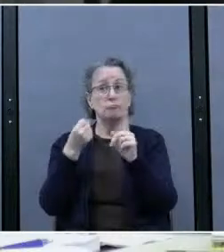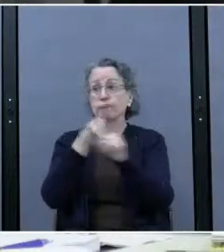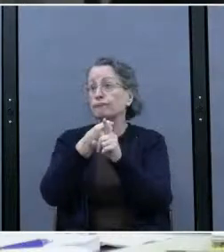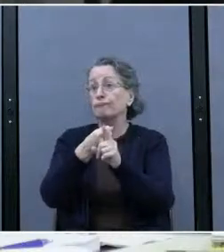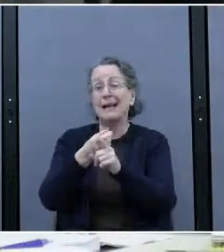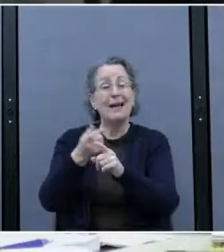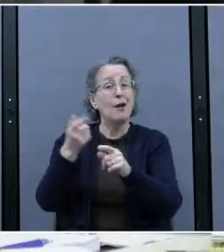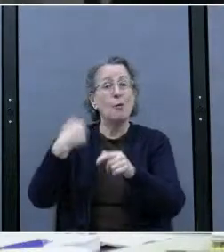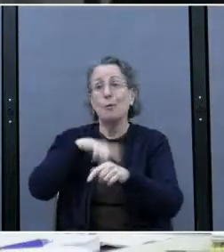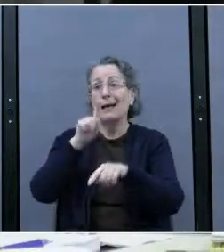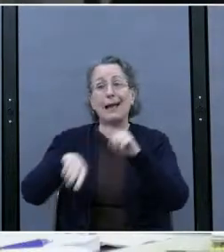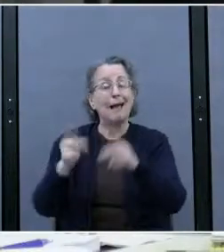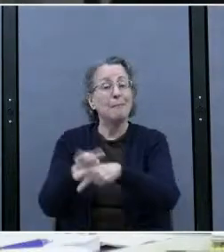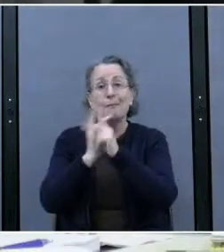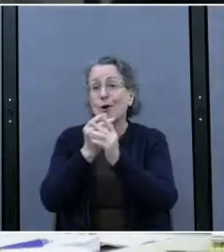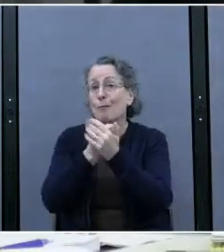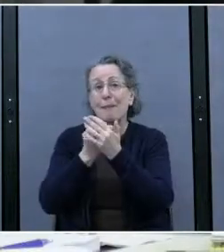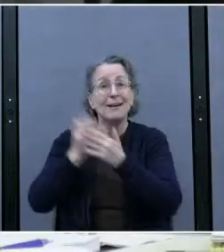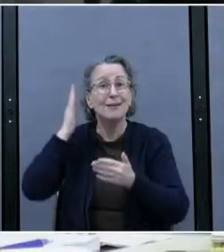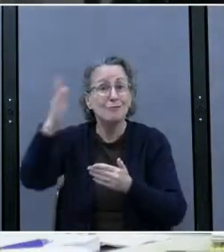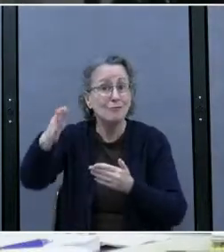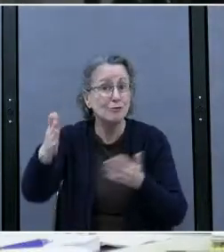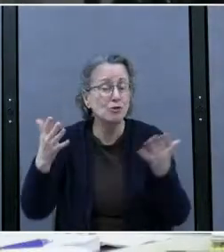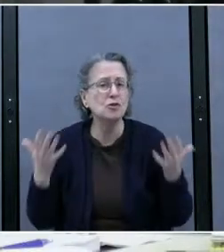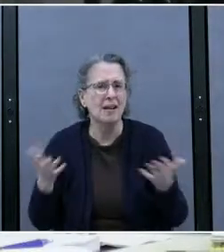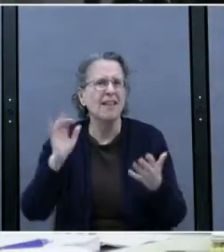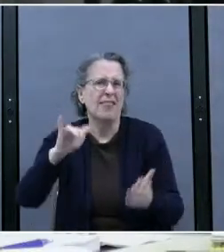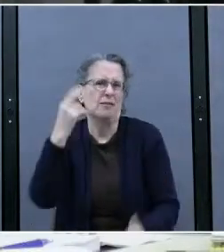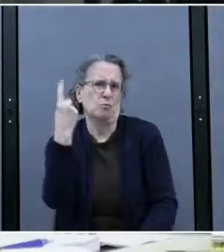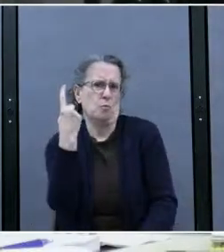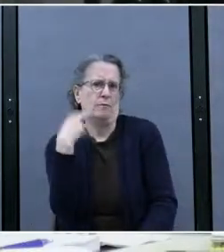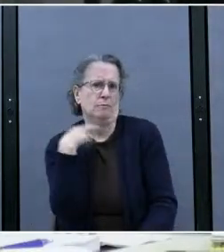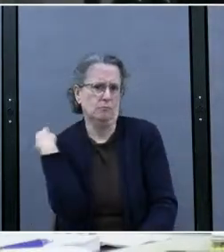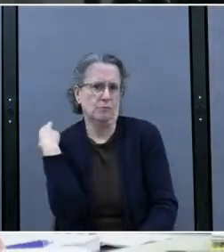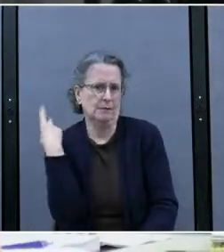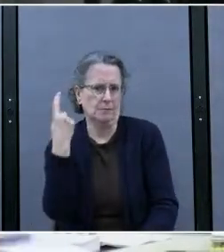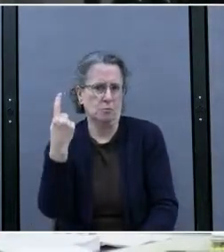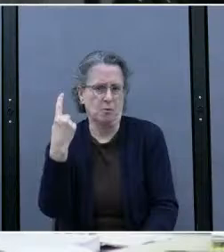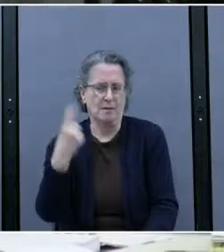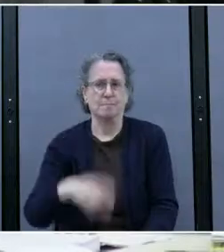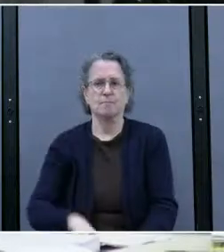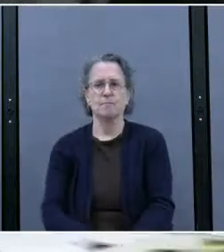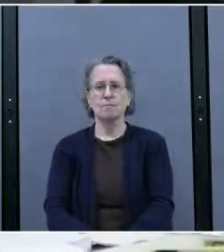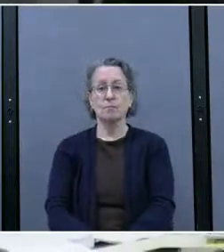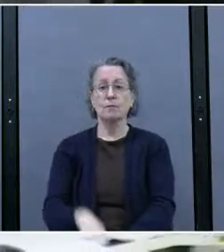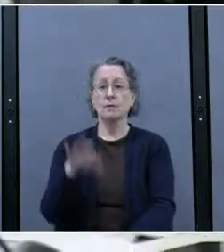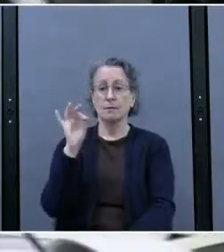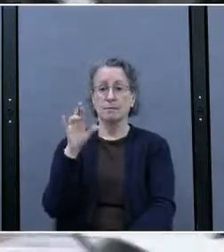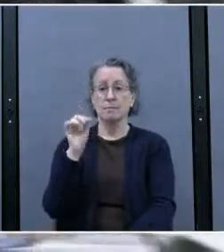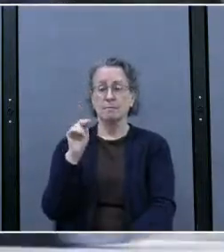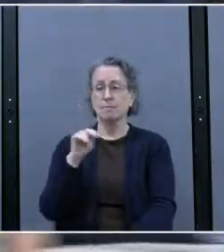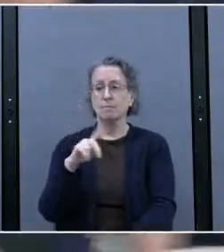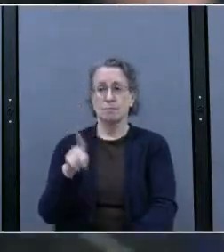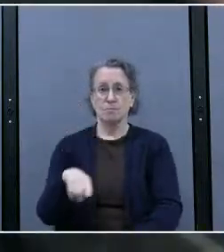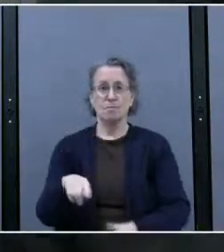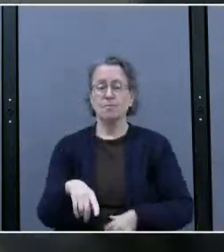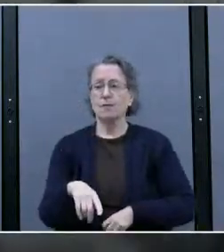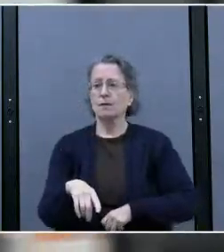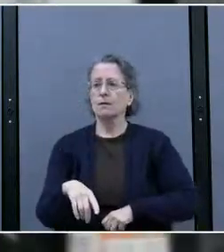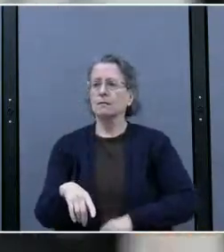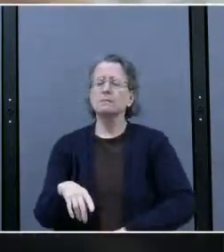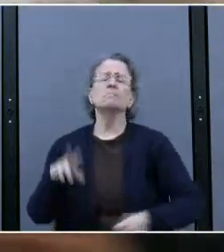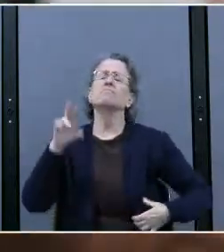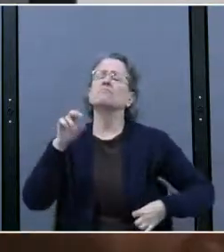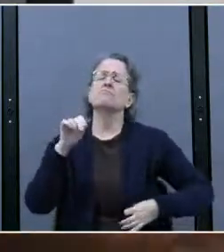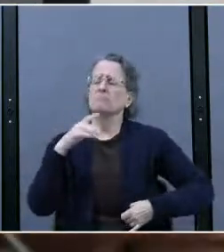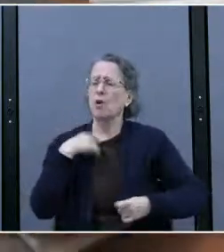might not, but that's the only risk, I think, here. So. Thanks, John. Yeah. Franz, do you still want to speak? No, I was going to